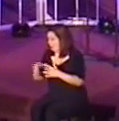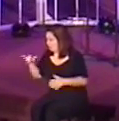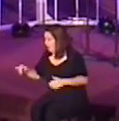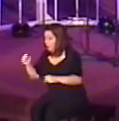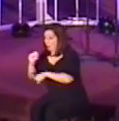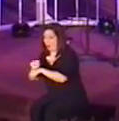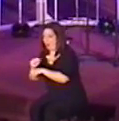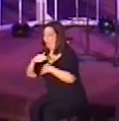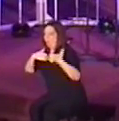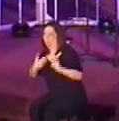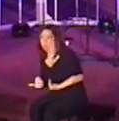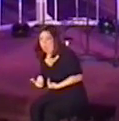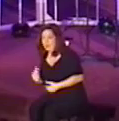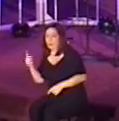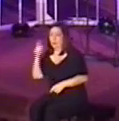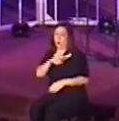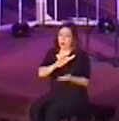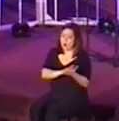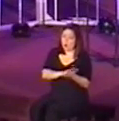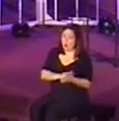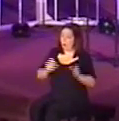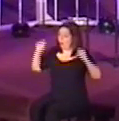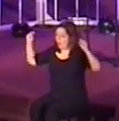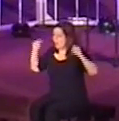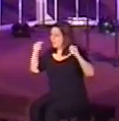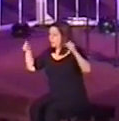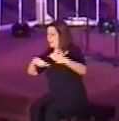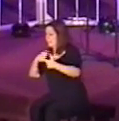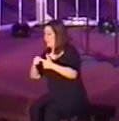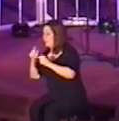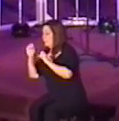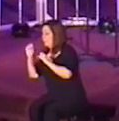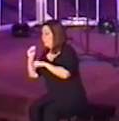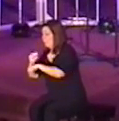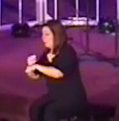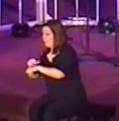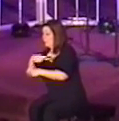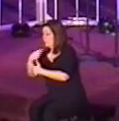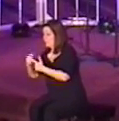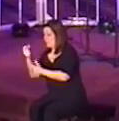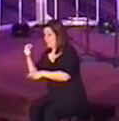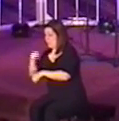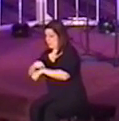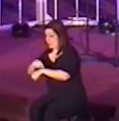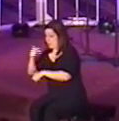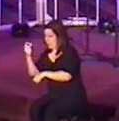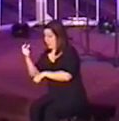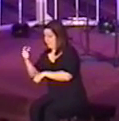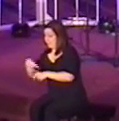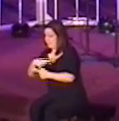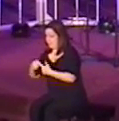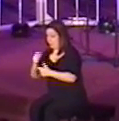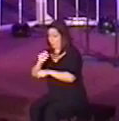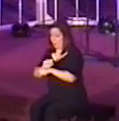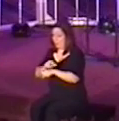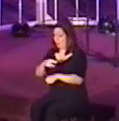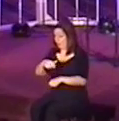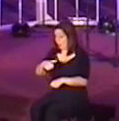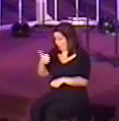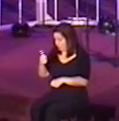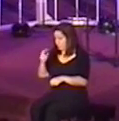exhausted. I'd go to school, I'd lift after that, and then I'd stay at work until about 11 o'clock. Then I worked for another